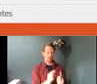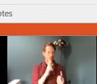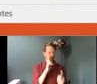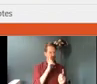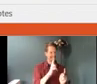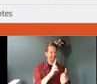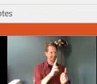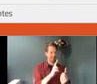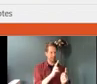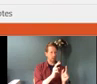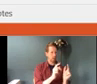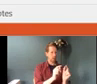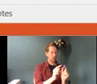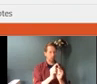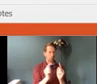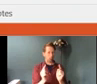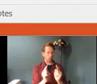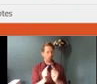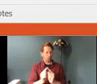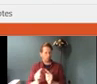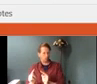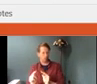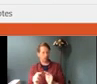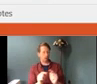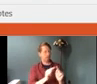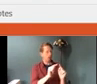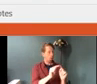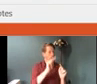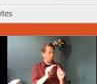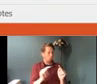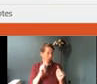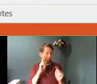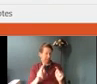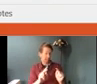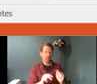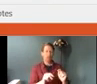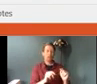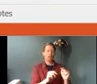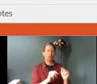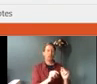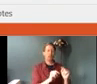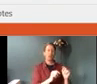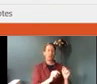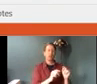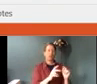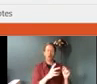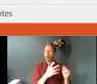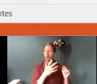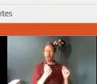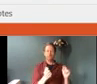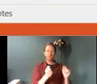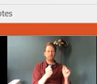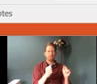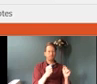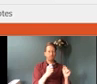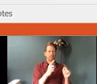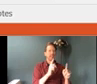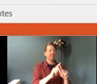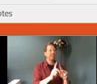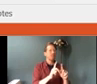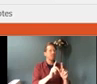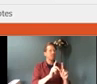this profile, which are nice and colorful, and there are little peaks in it. So what we see here, these different alleles, different variants of